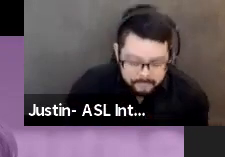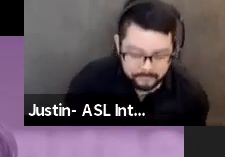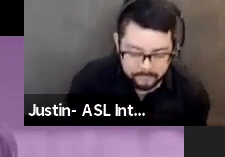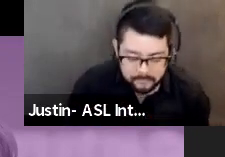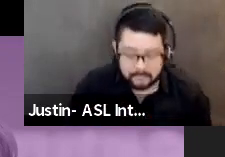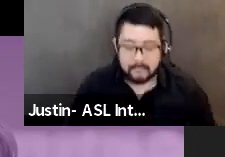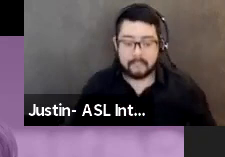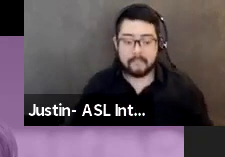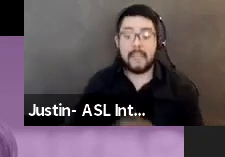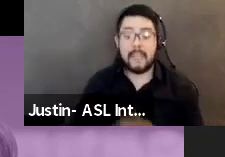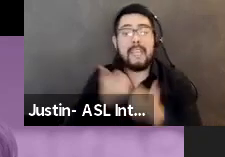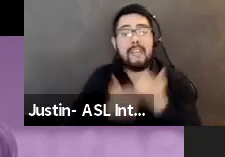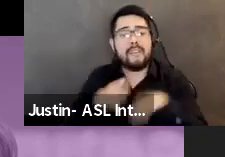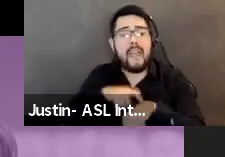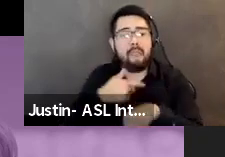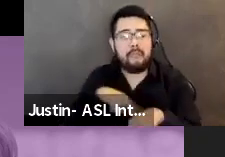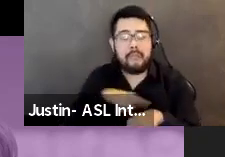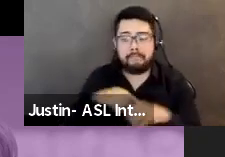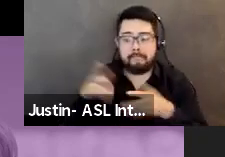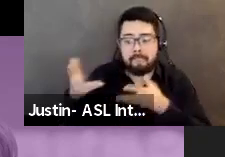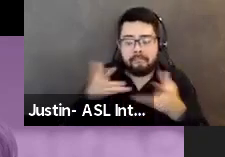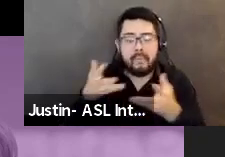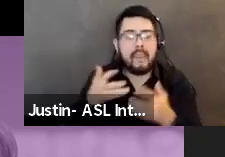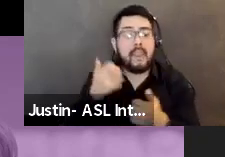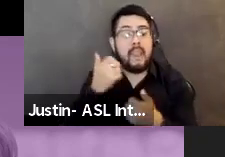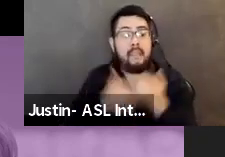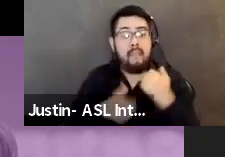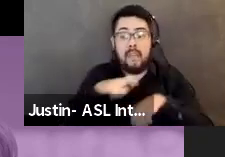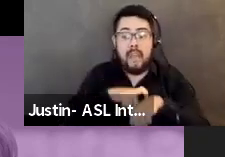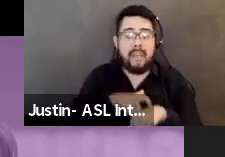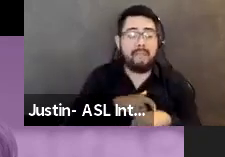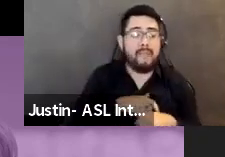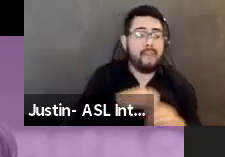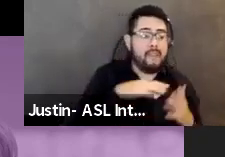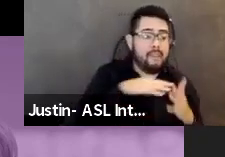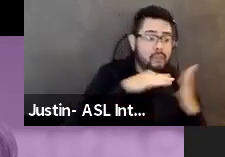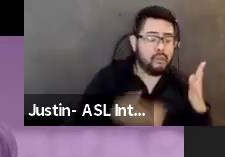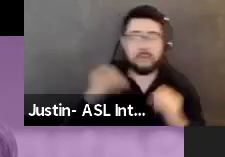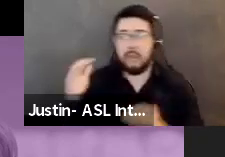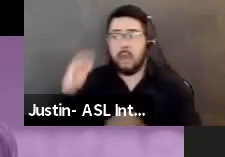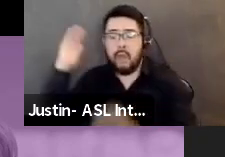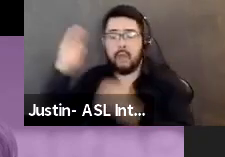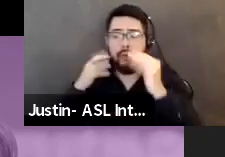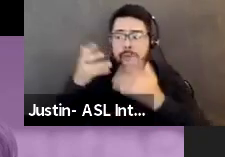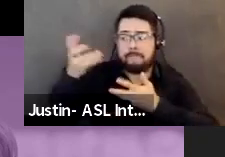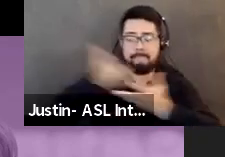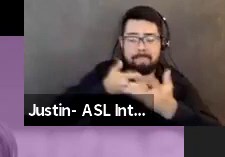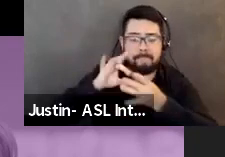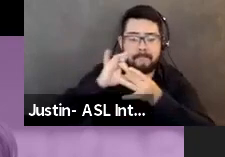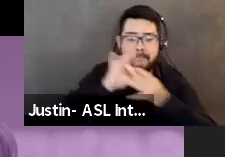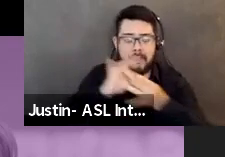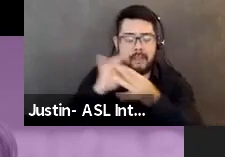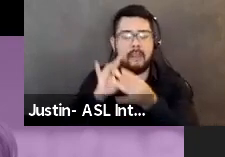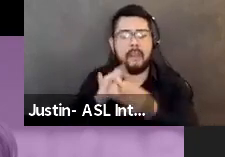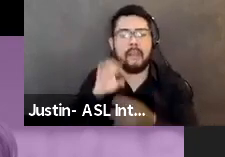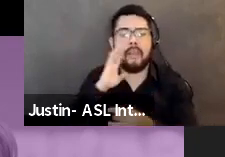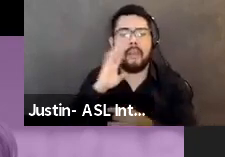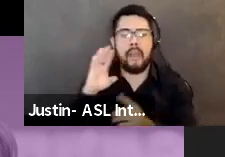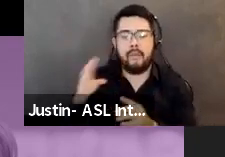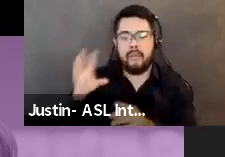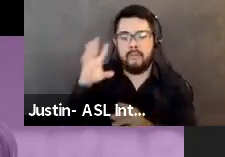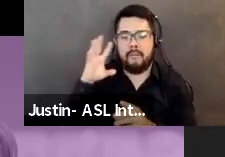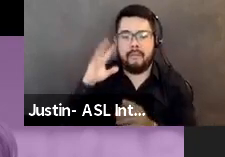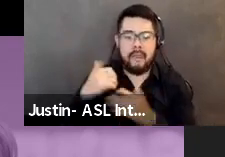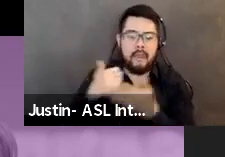message has been that each interaction between adults and between students generally within each other contributes to our collective success